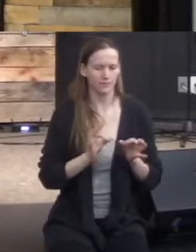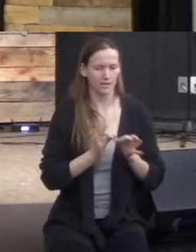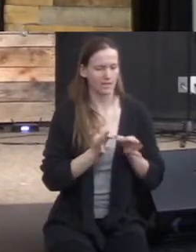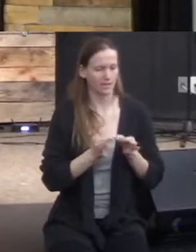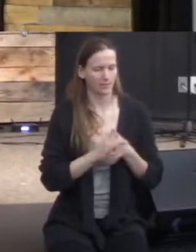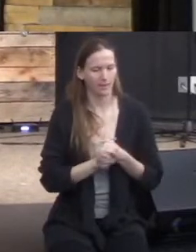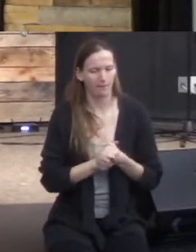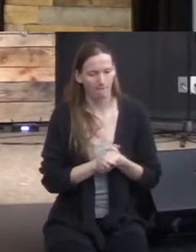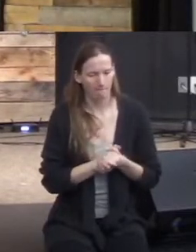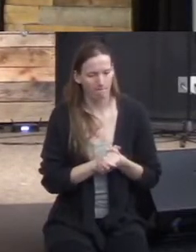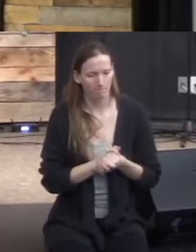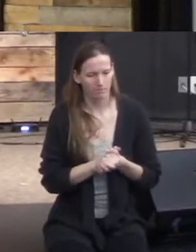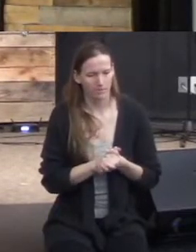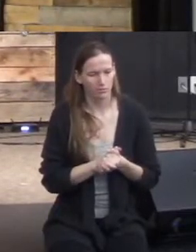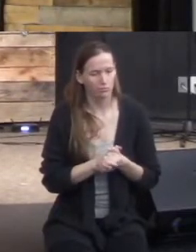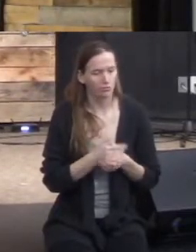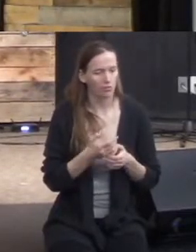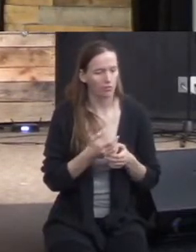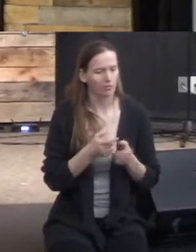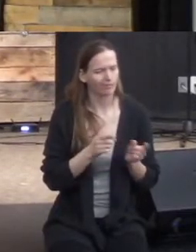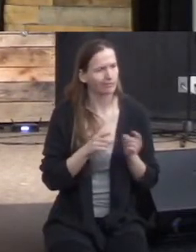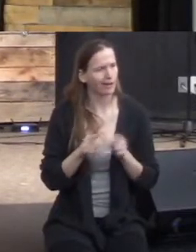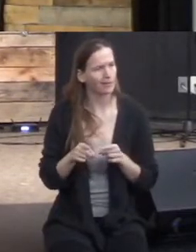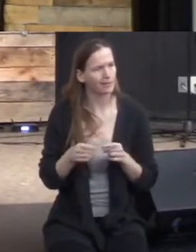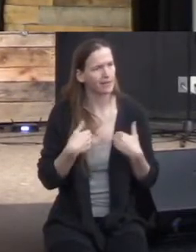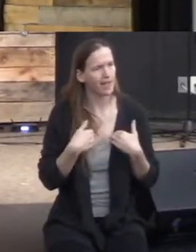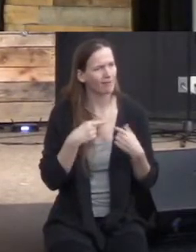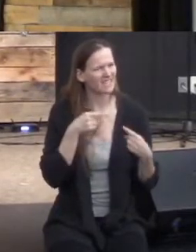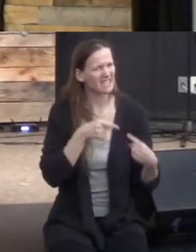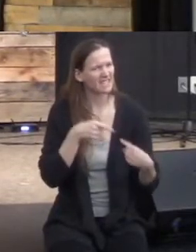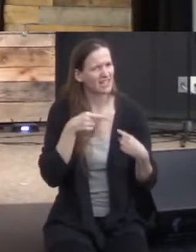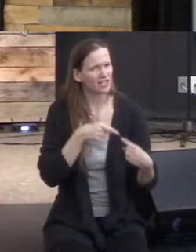do I do with my past?